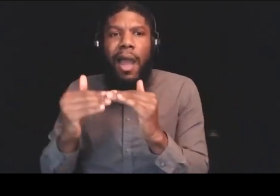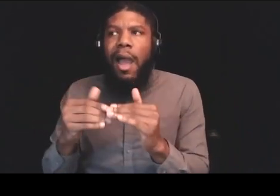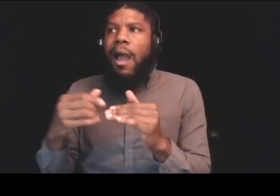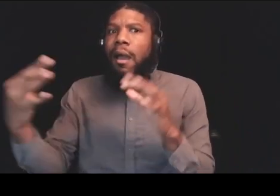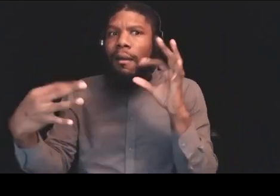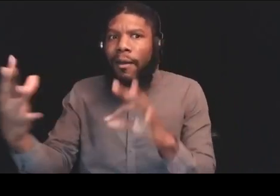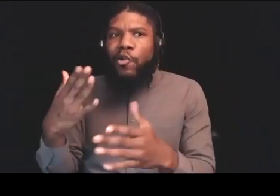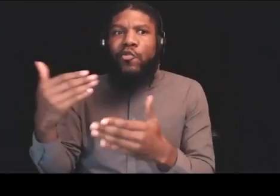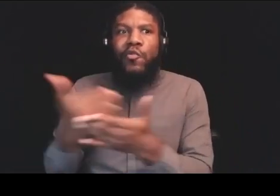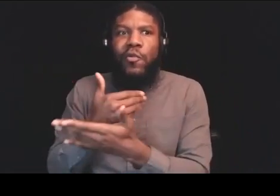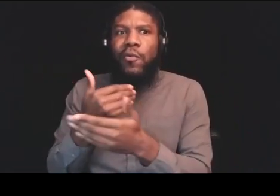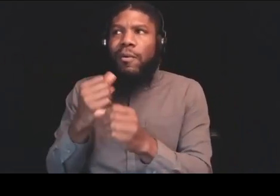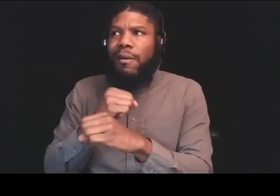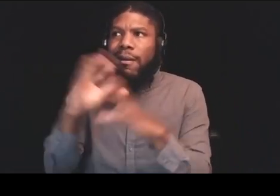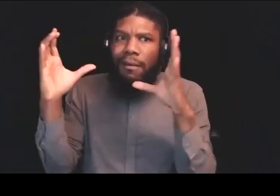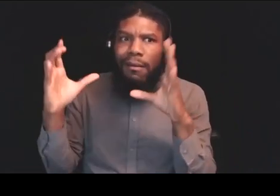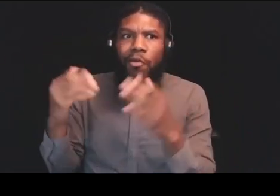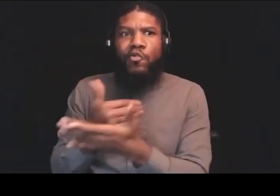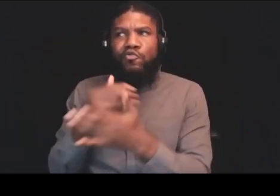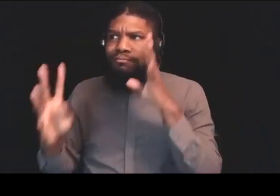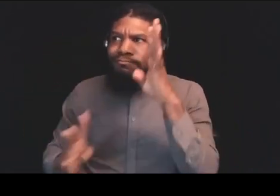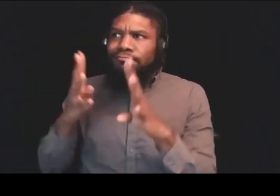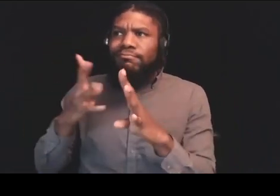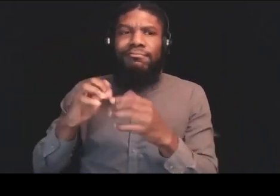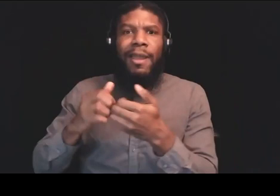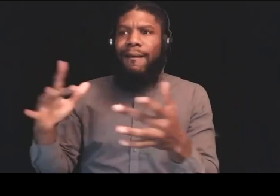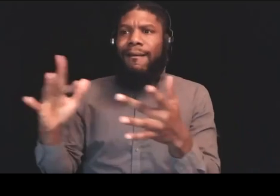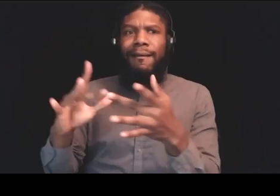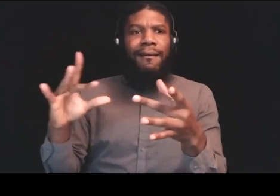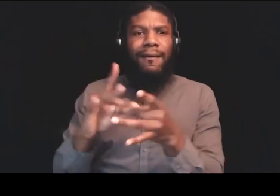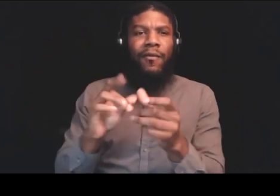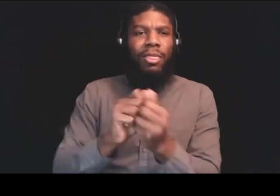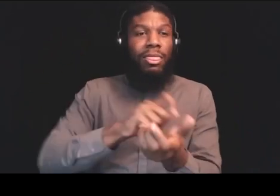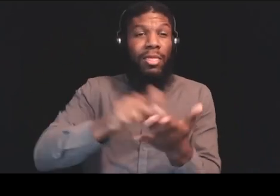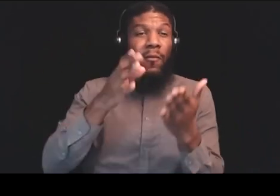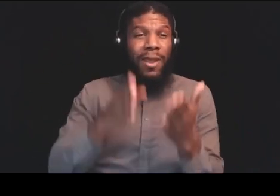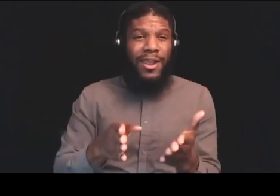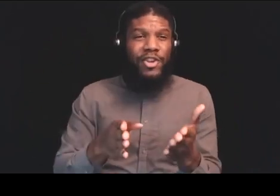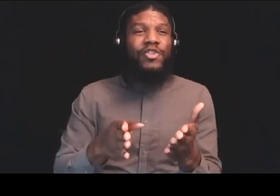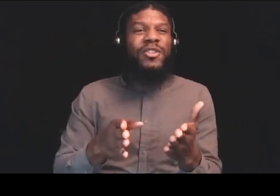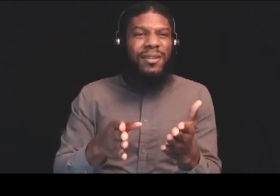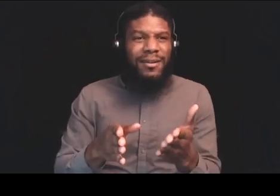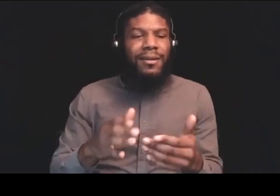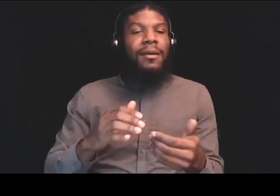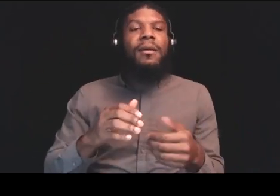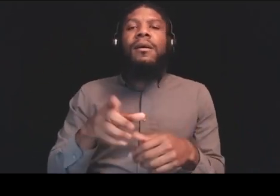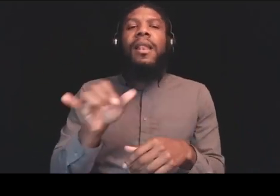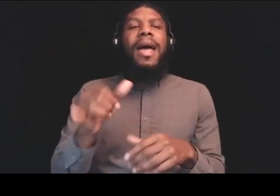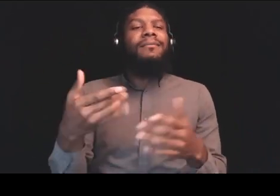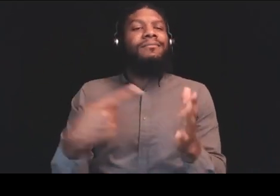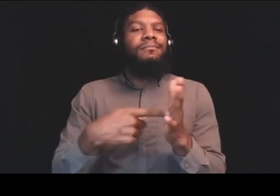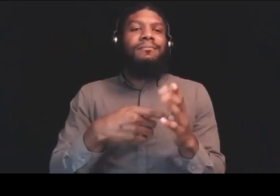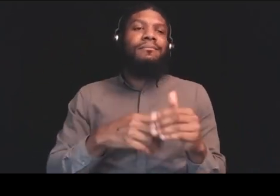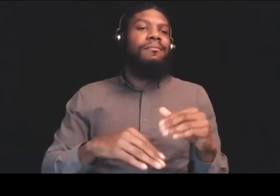connecting to writers, as we imagine kind of how to be more accessible, how to